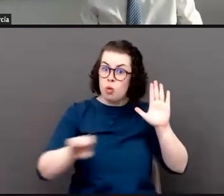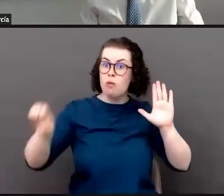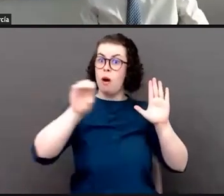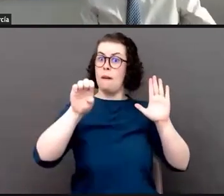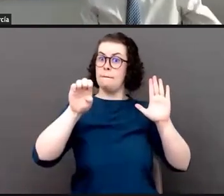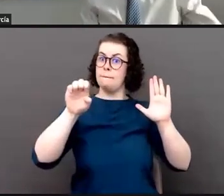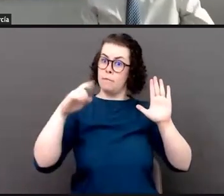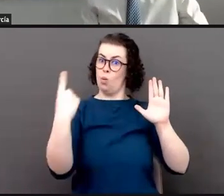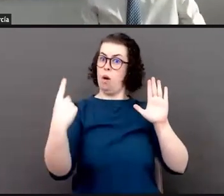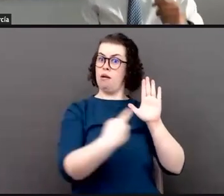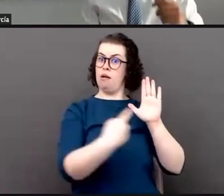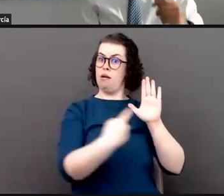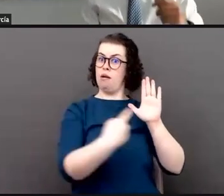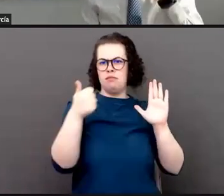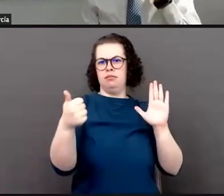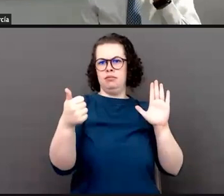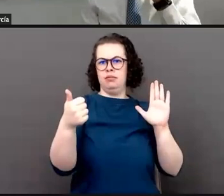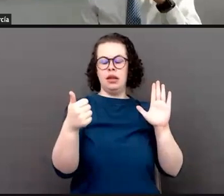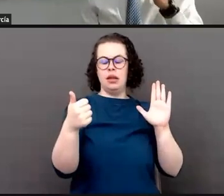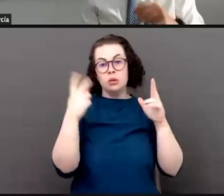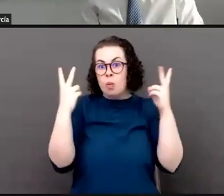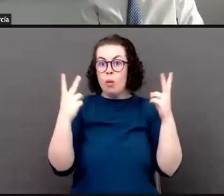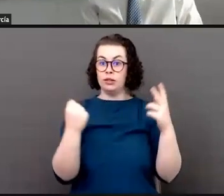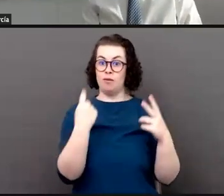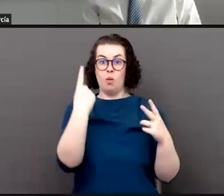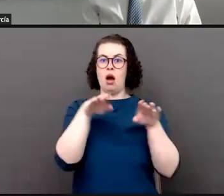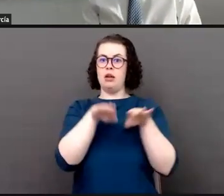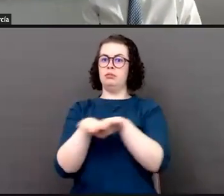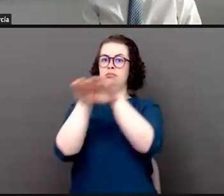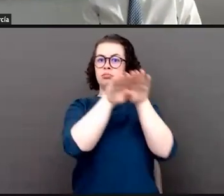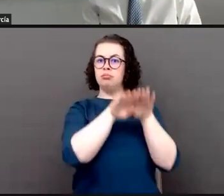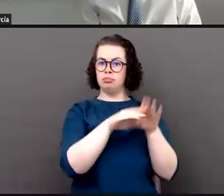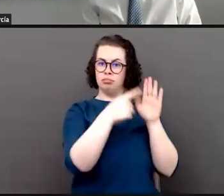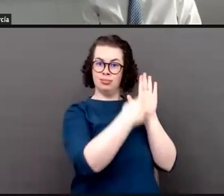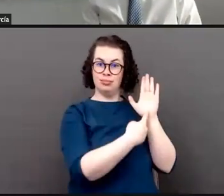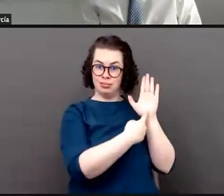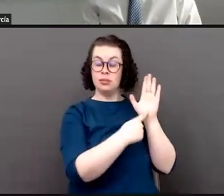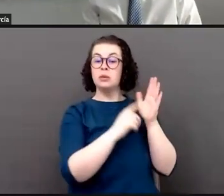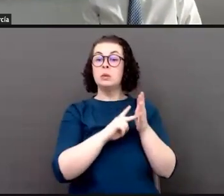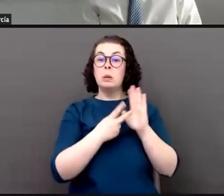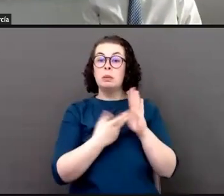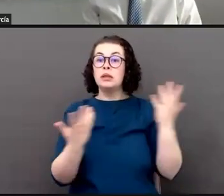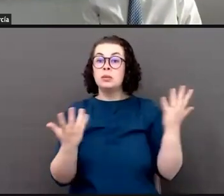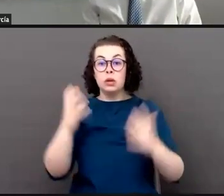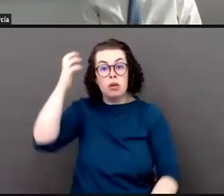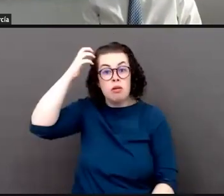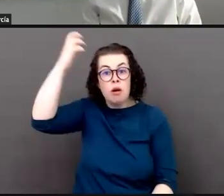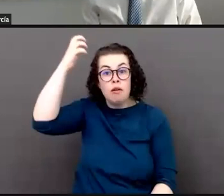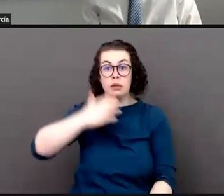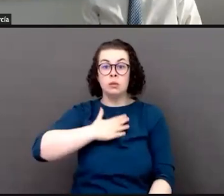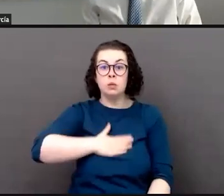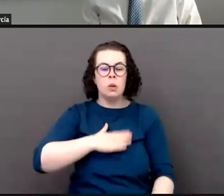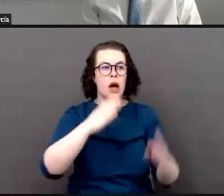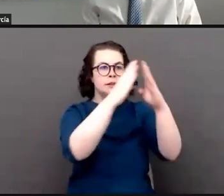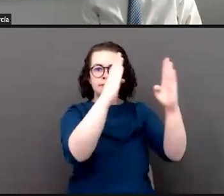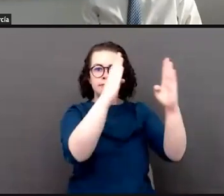this standard. We have a common tool to help to the procurers, to help to the architects,